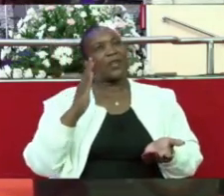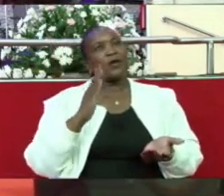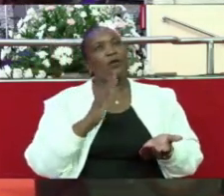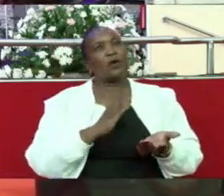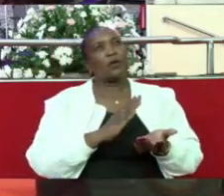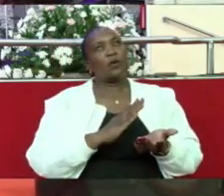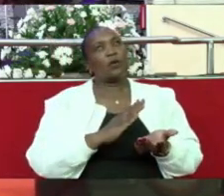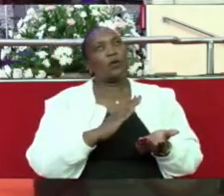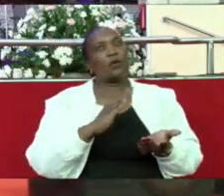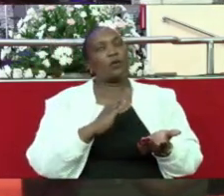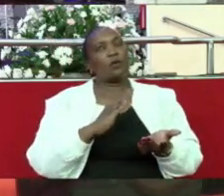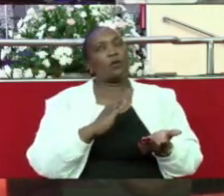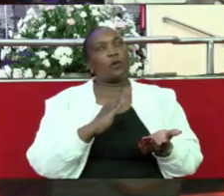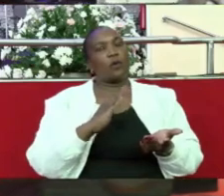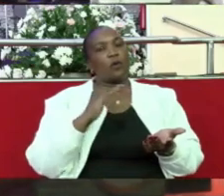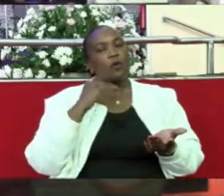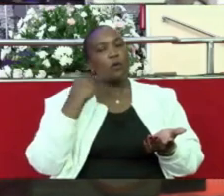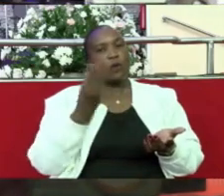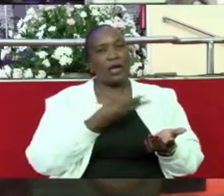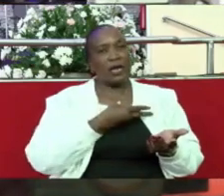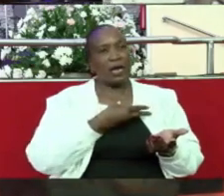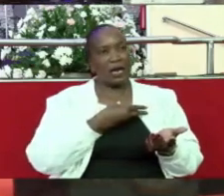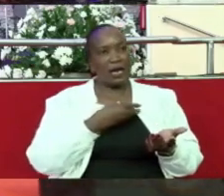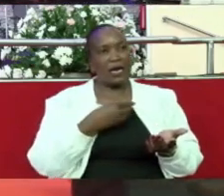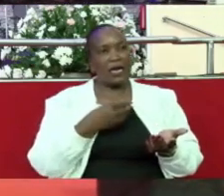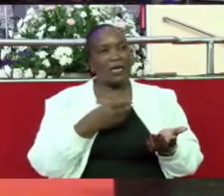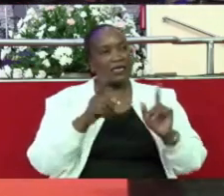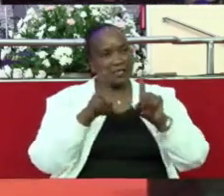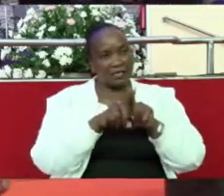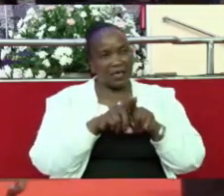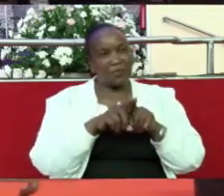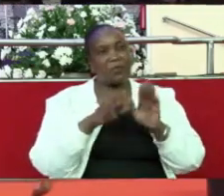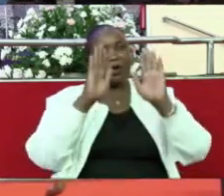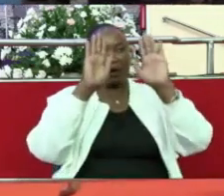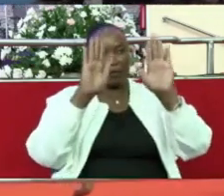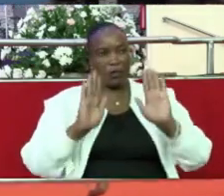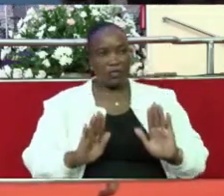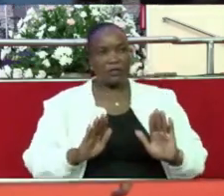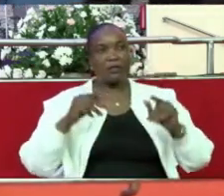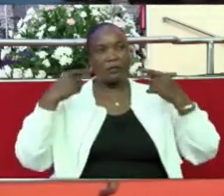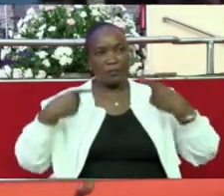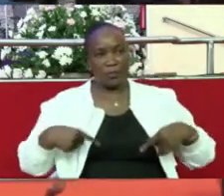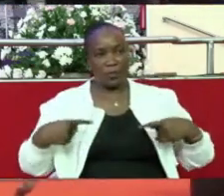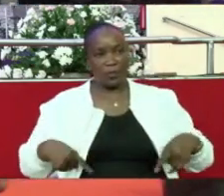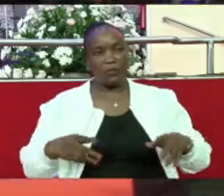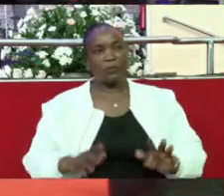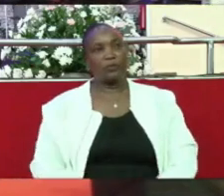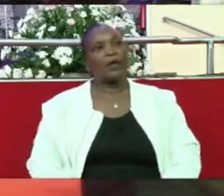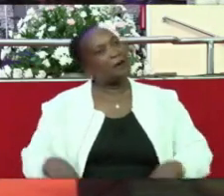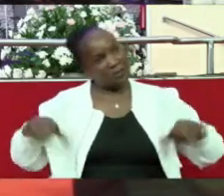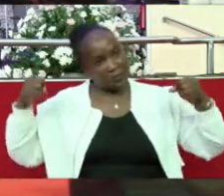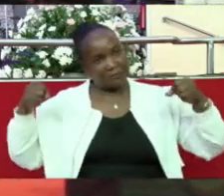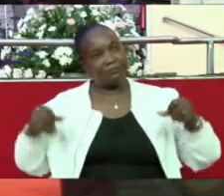wanapomchunga yule mtu ambaye ni wa kiheshima. That every time you step into situations of sin, ya kwamba unapoenda katika hali ya dhambi, that